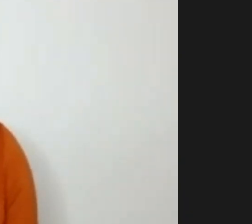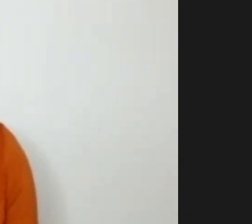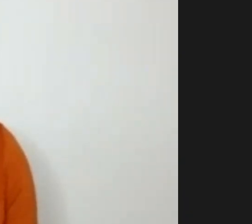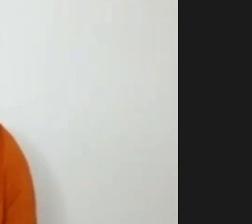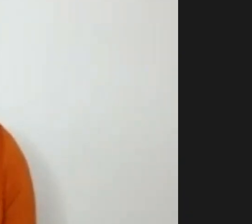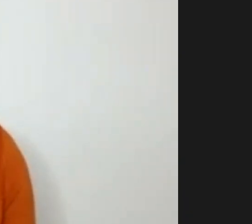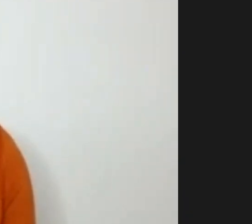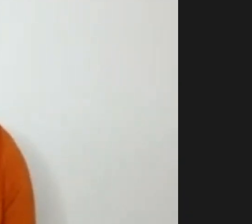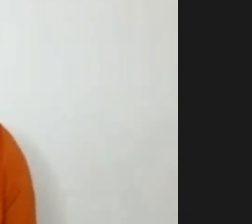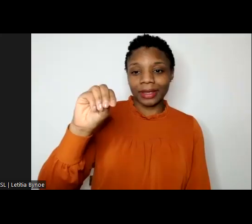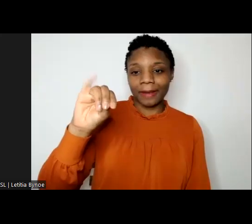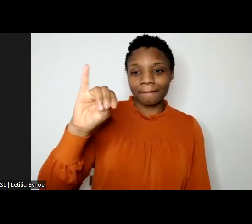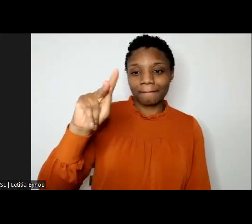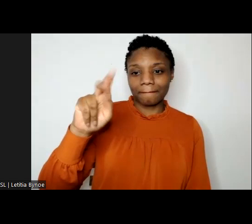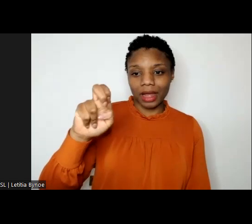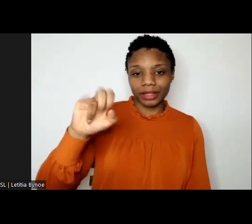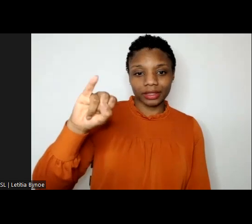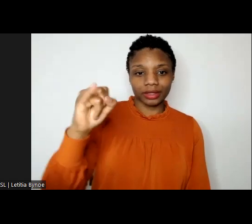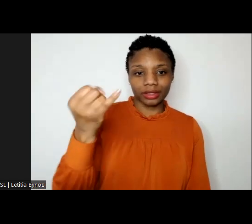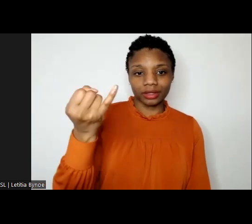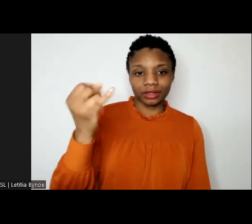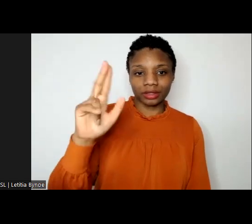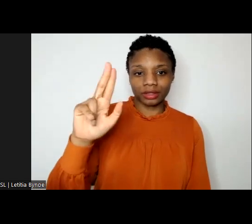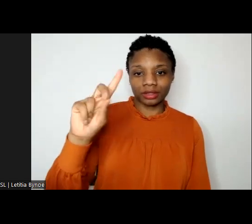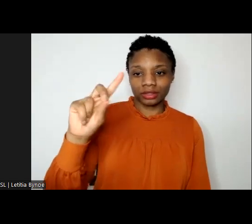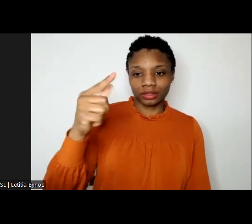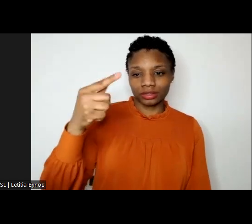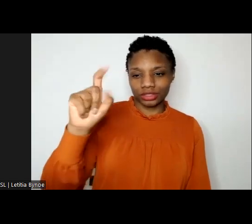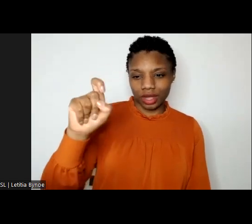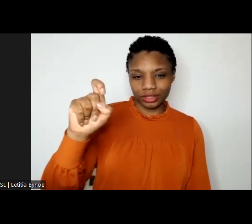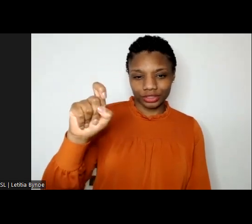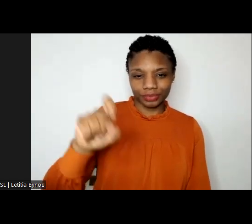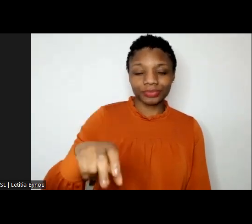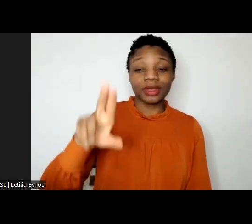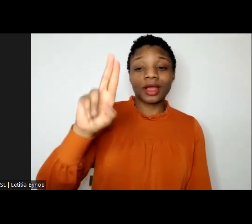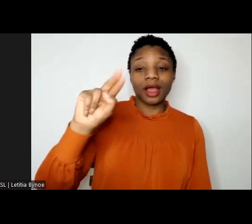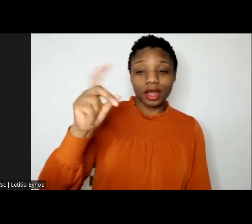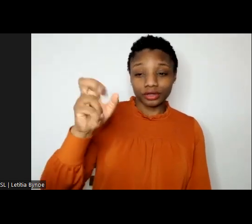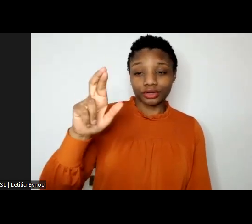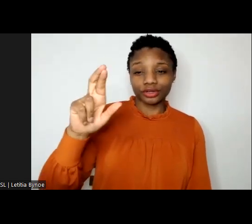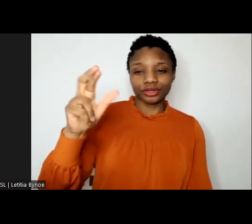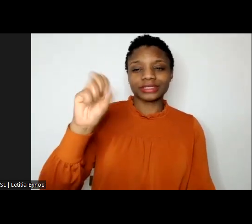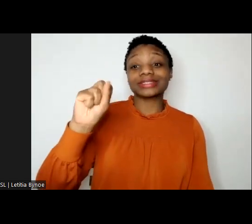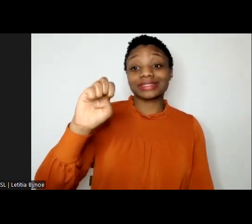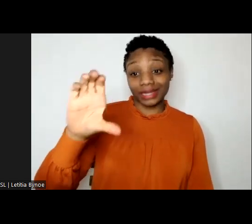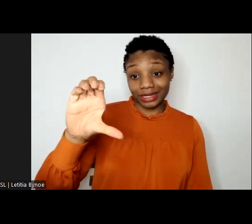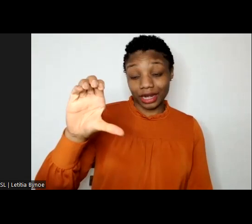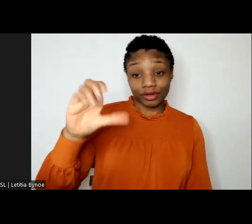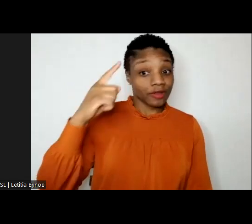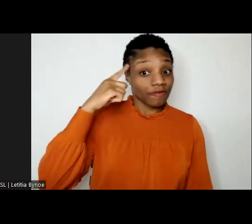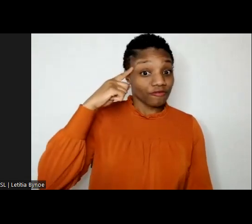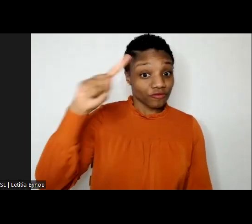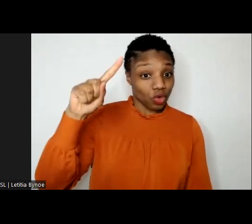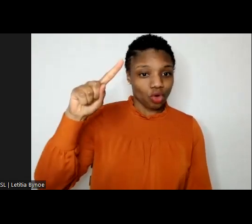my colleague. Hi, Undersecretary. Hey. He is the Undersecretary of Energy, and he has been working